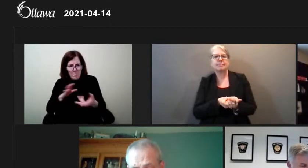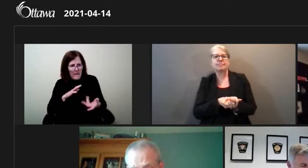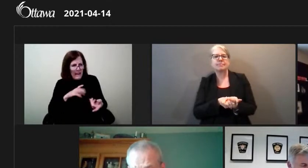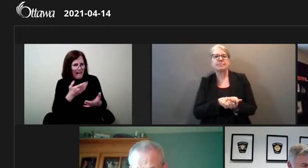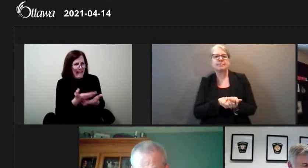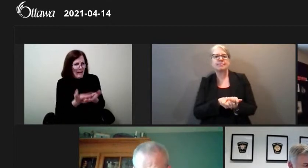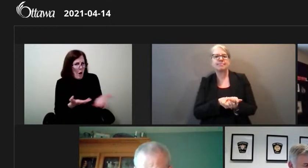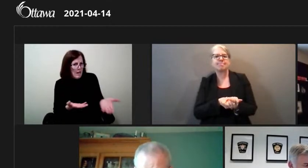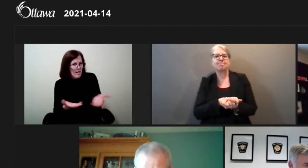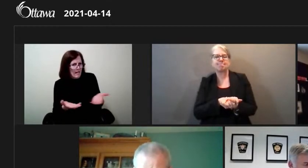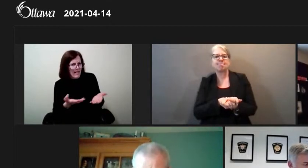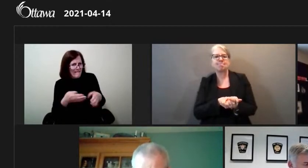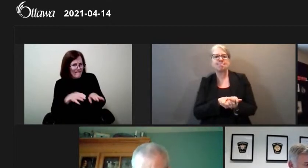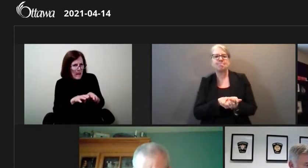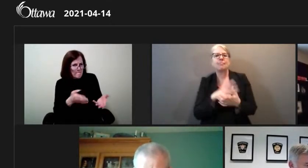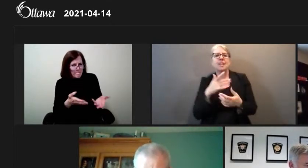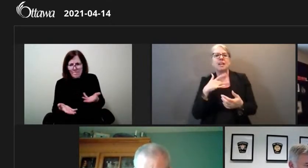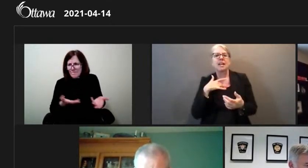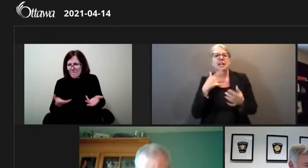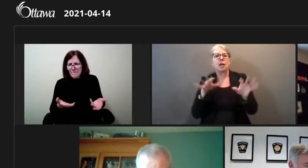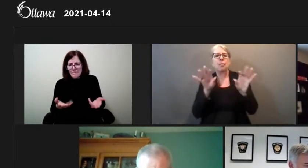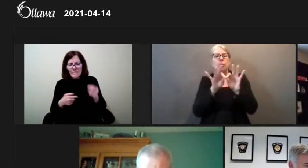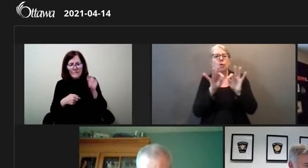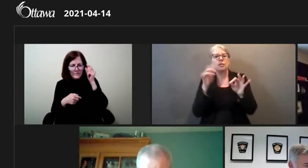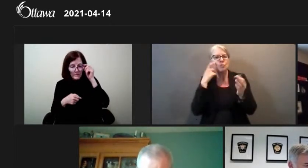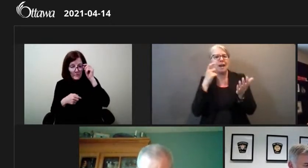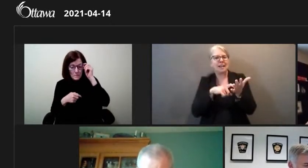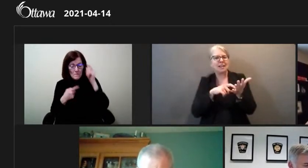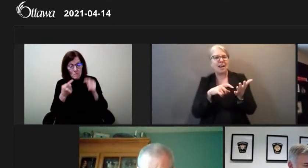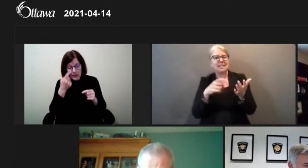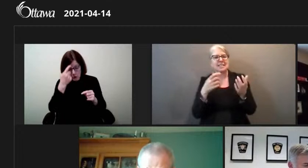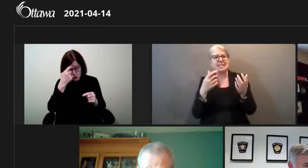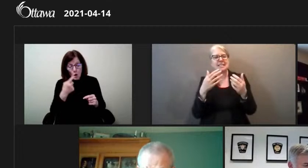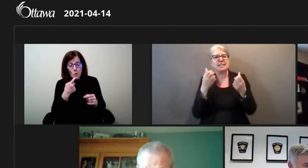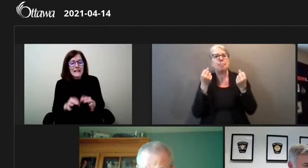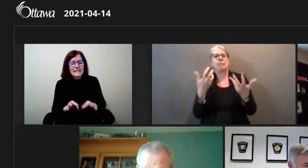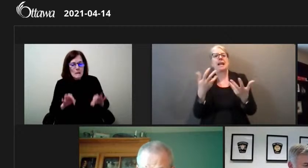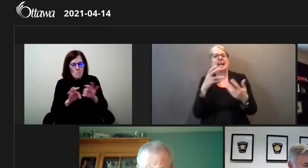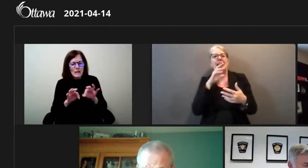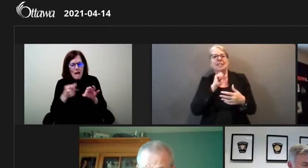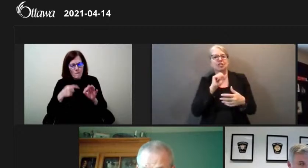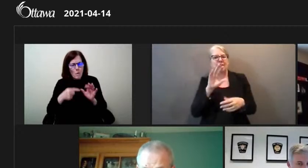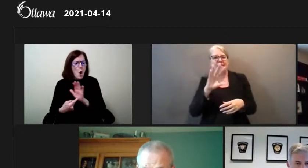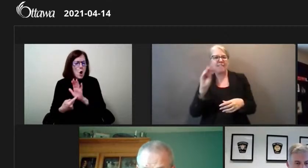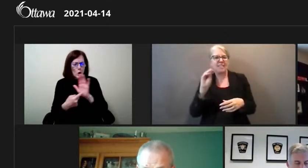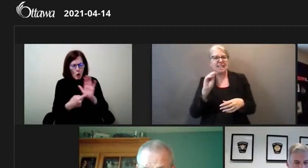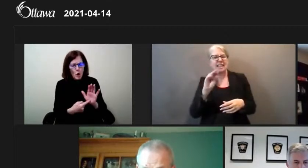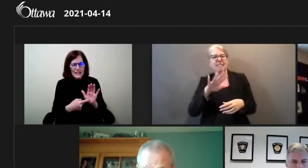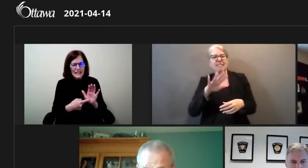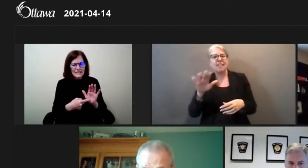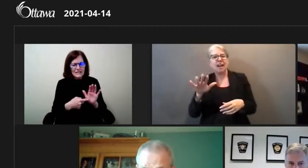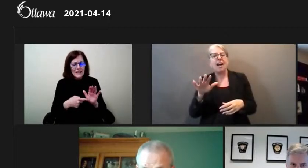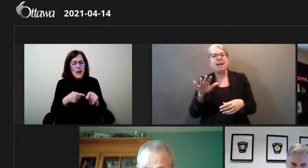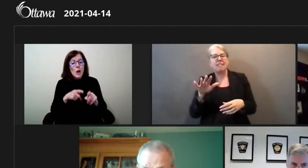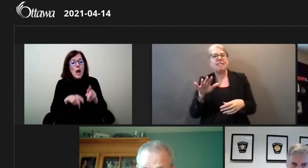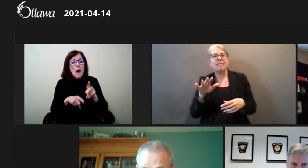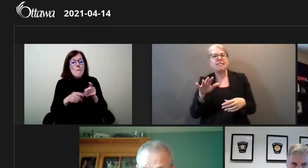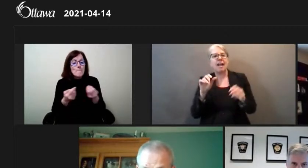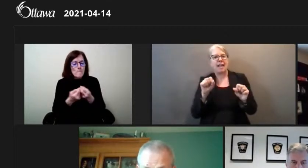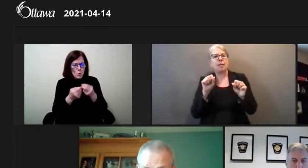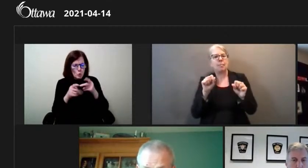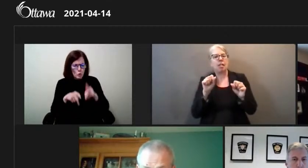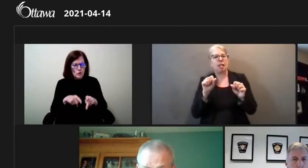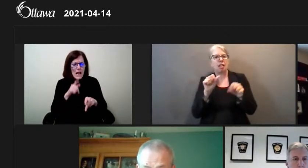I think it's important that we do recognize there's many 50-year-olds in our city and 55-year-olds who have been able to work from